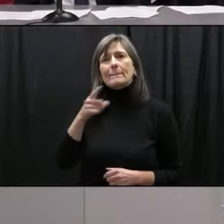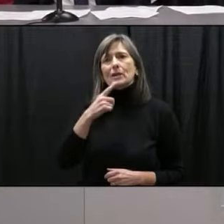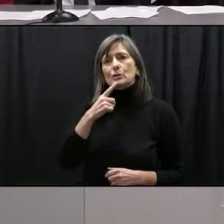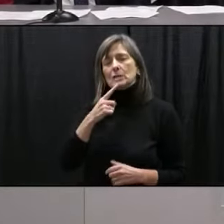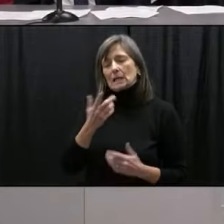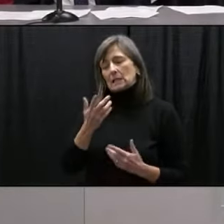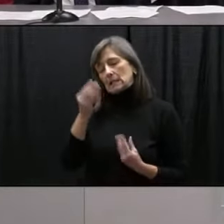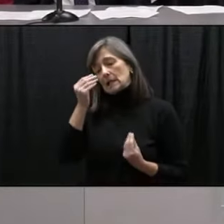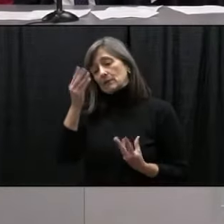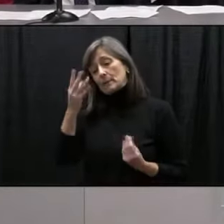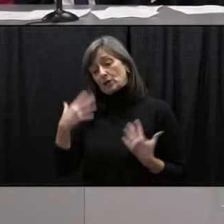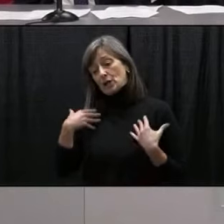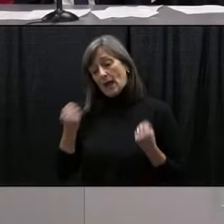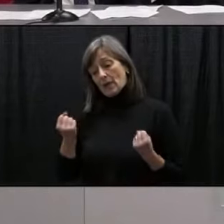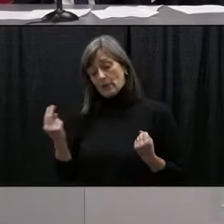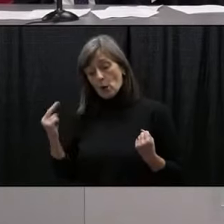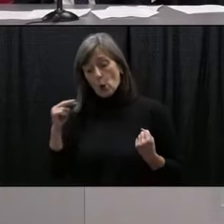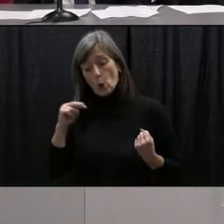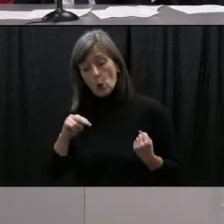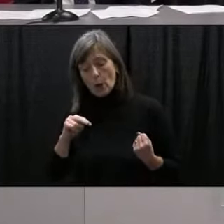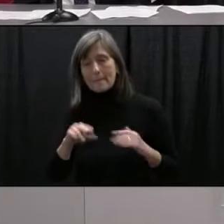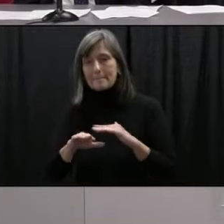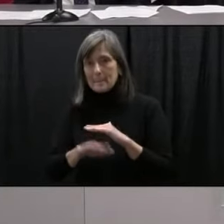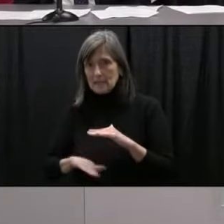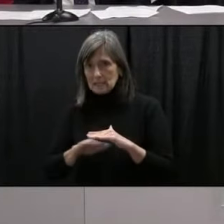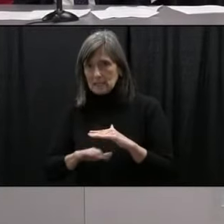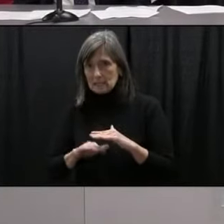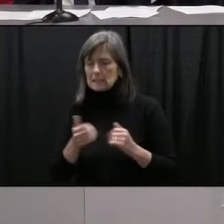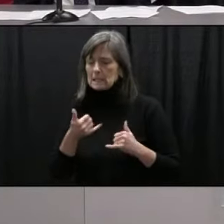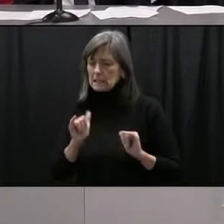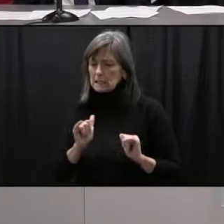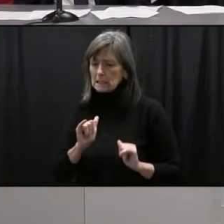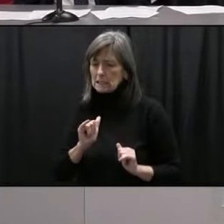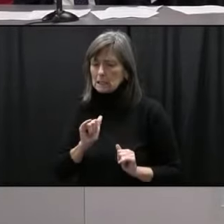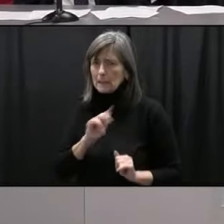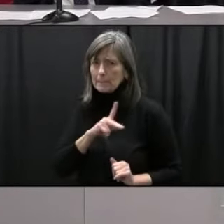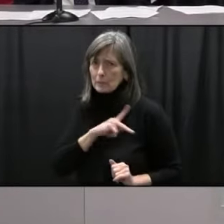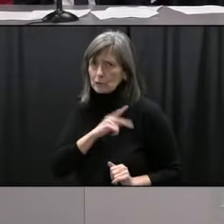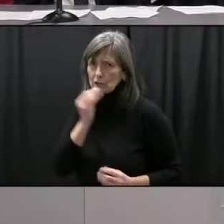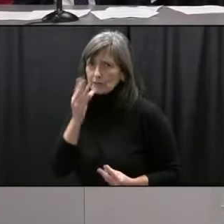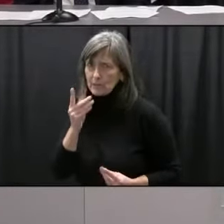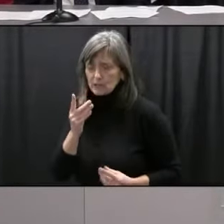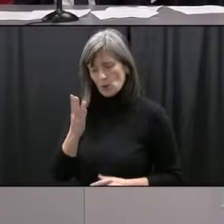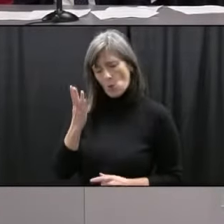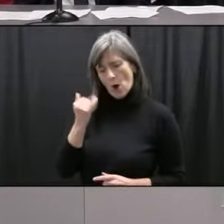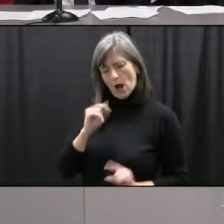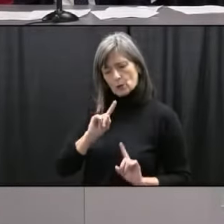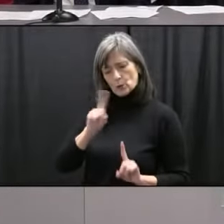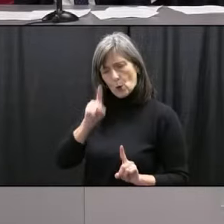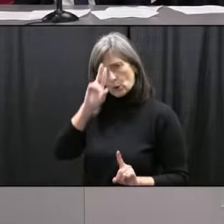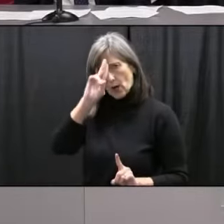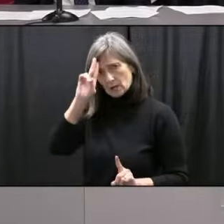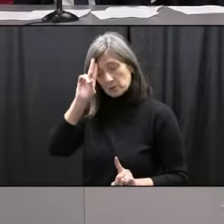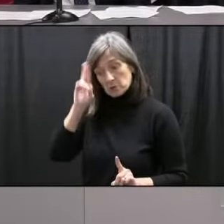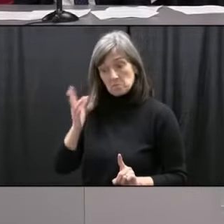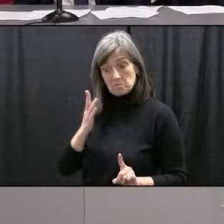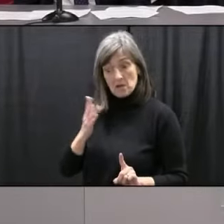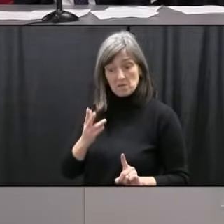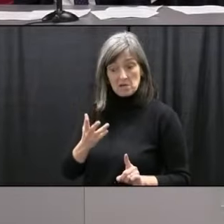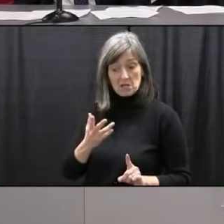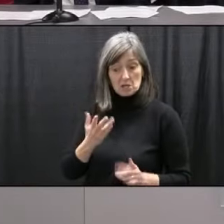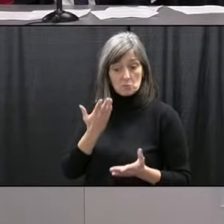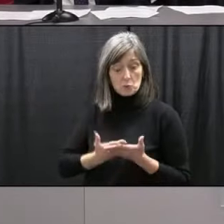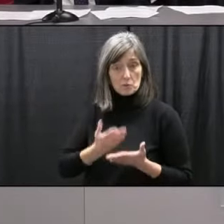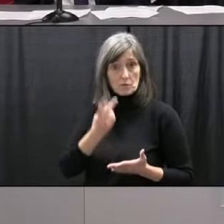health information, there's still a lot in there that's very personal. For example, disclosing the reason someone visited a hospital could reveal that they've had an